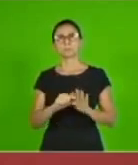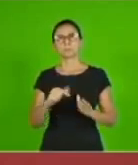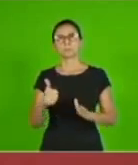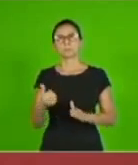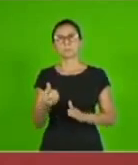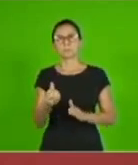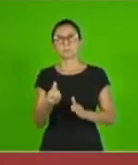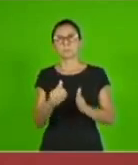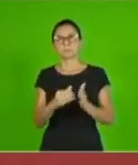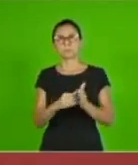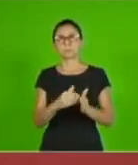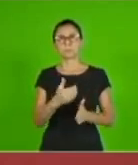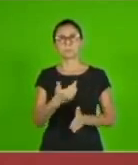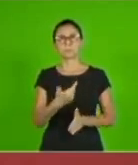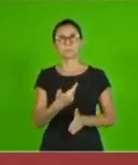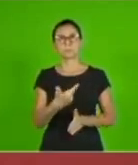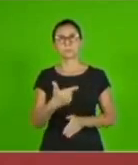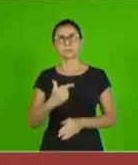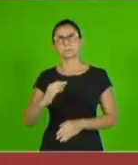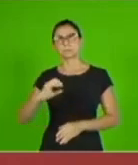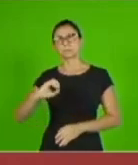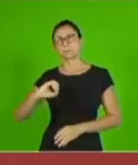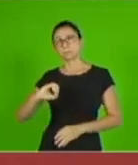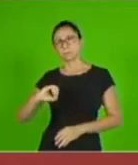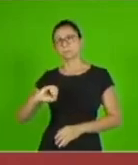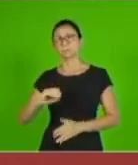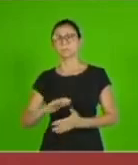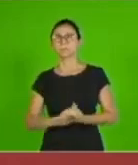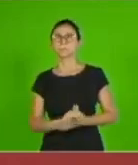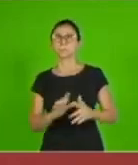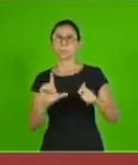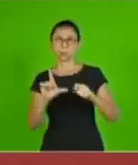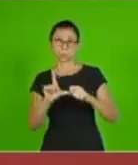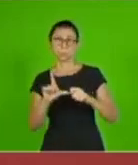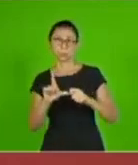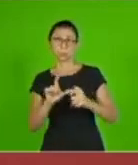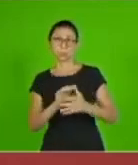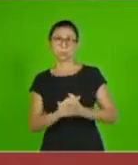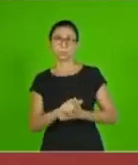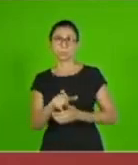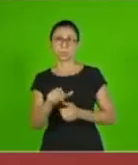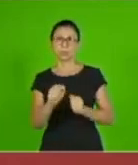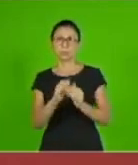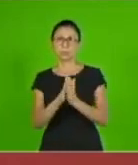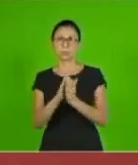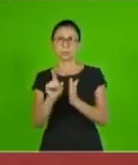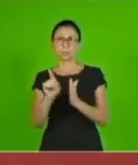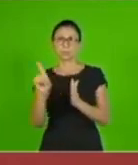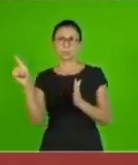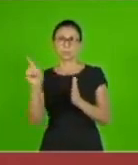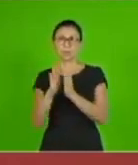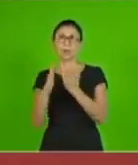verse 16 to 20. So we're going to be reading in Lucas.